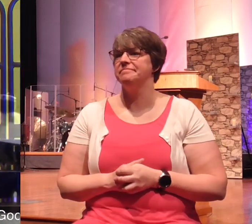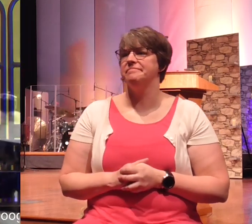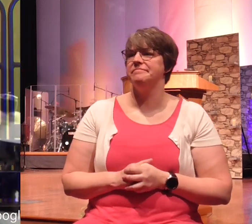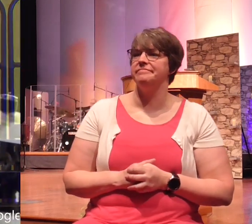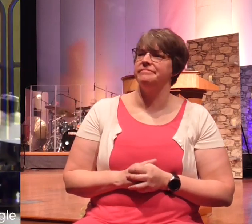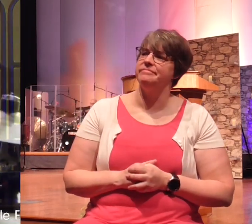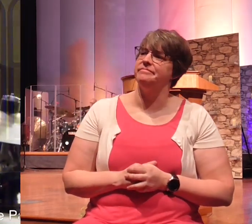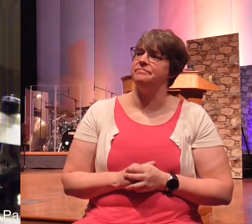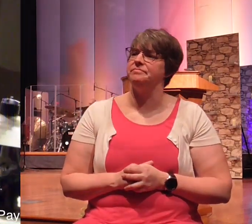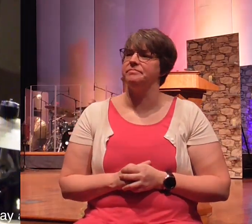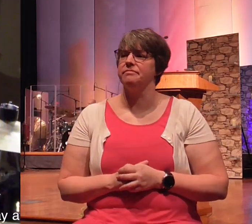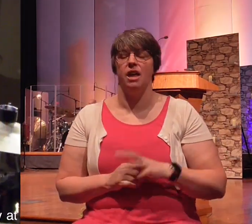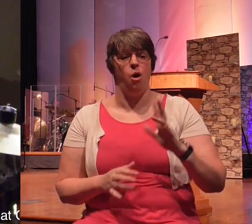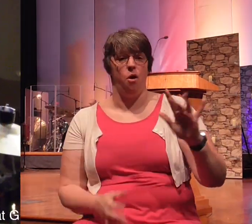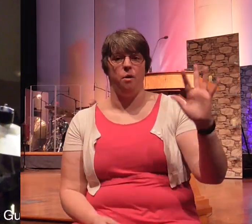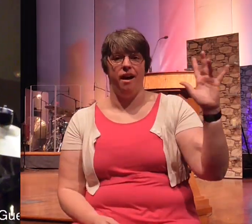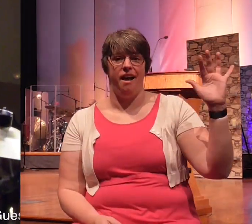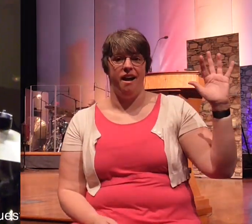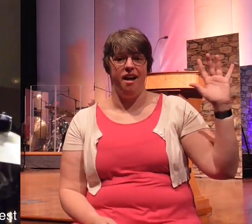A while ago,